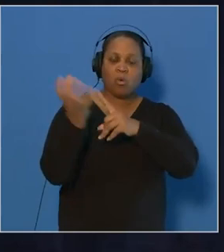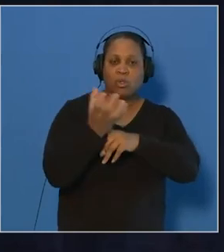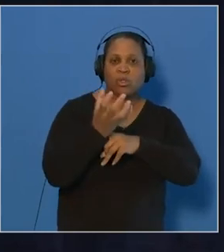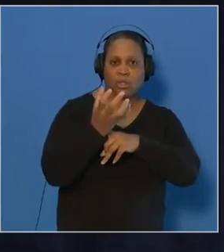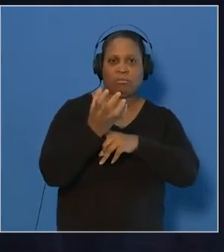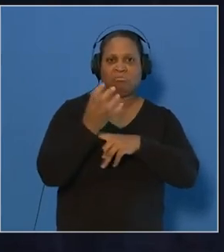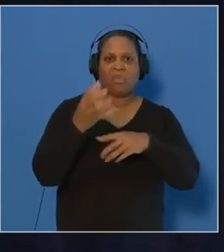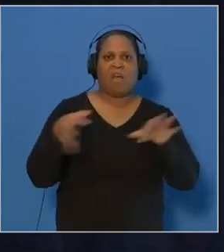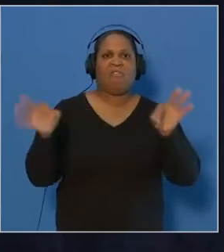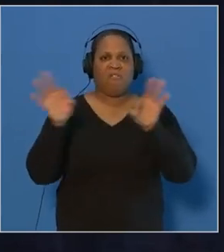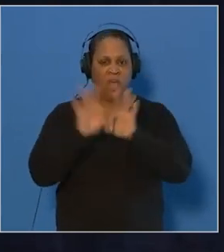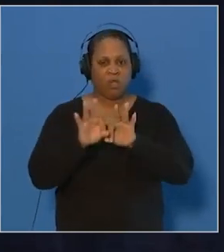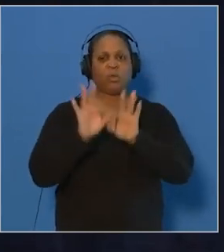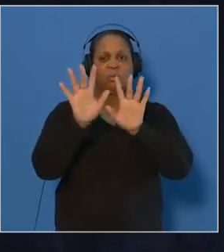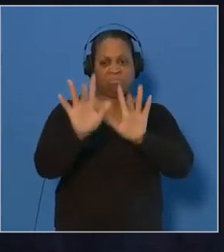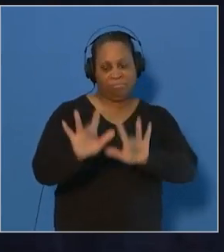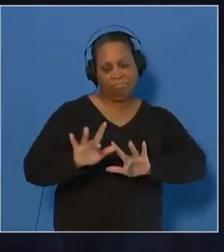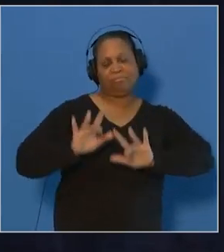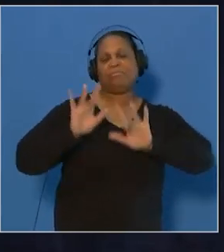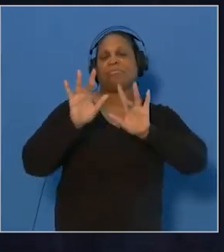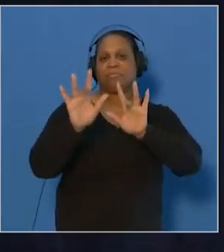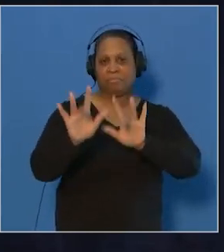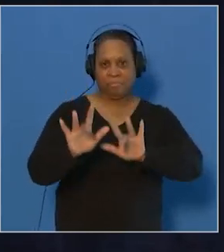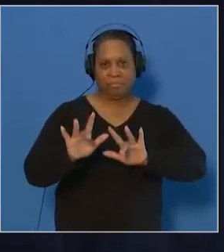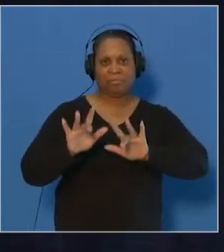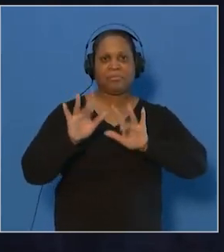of empathy and compassion.